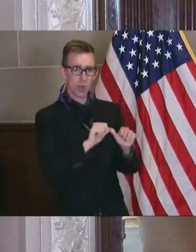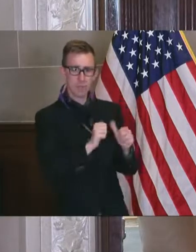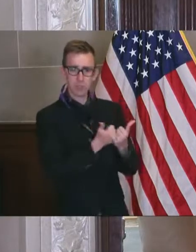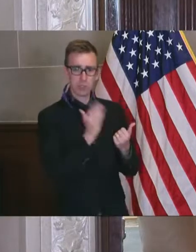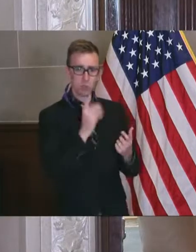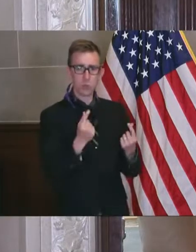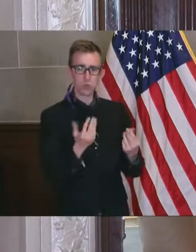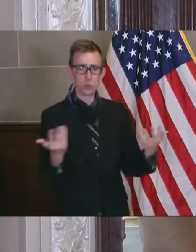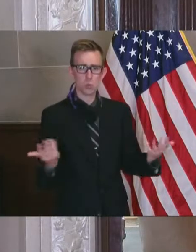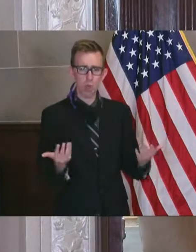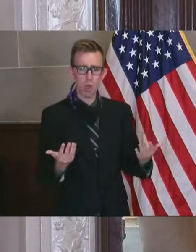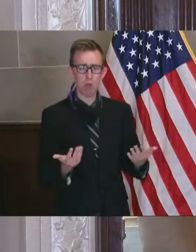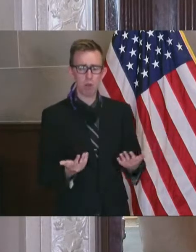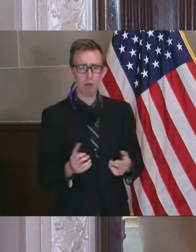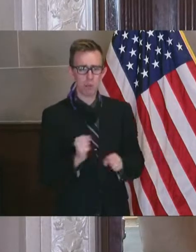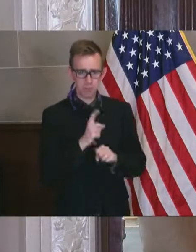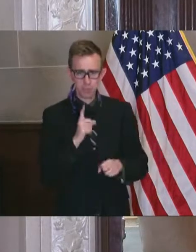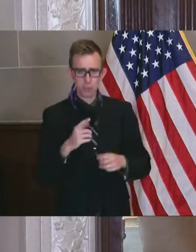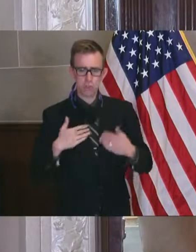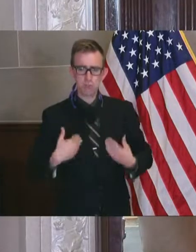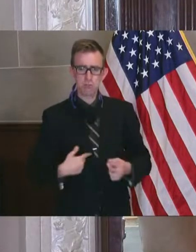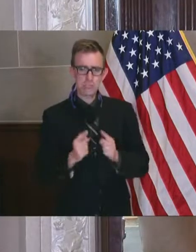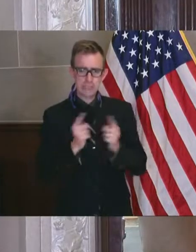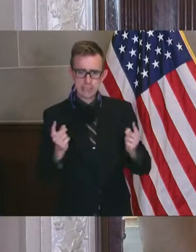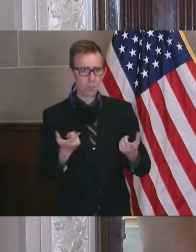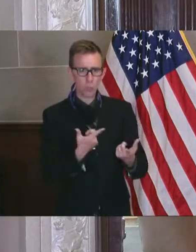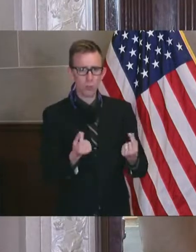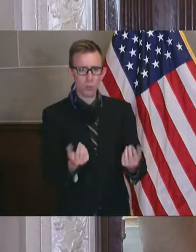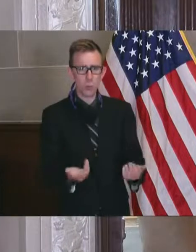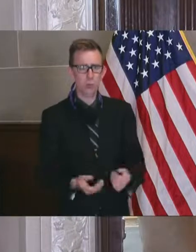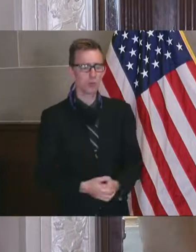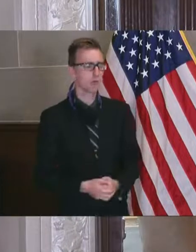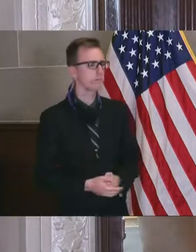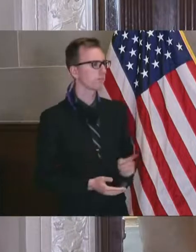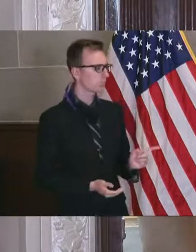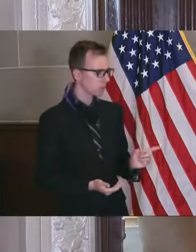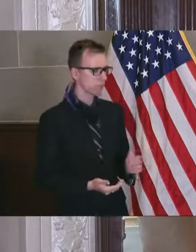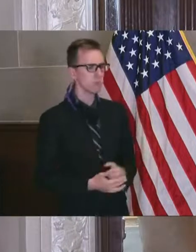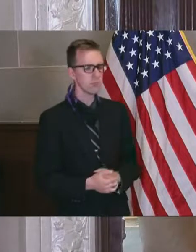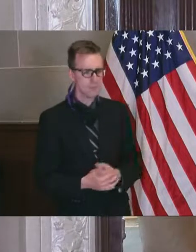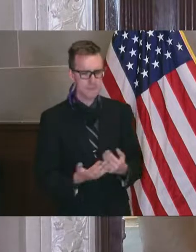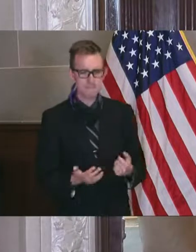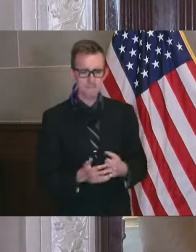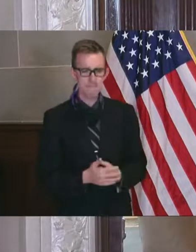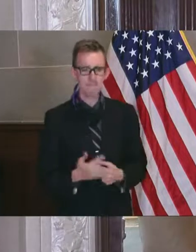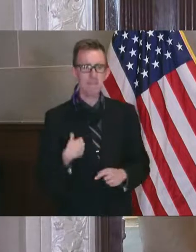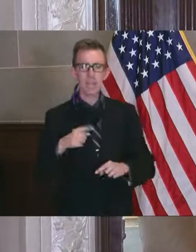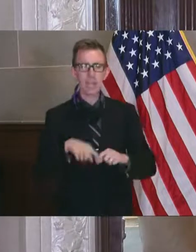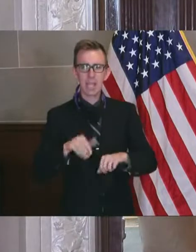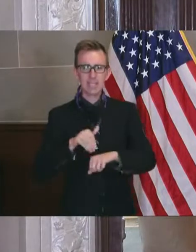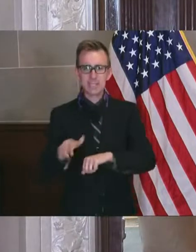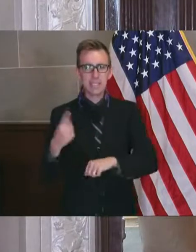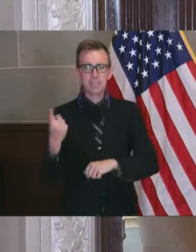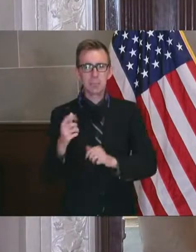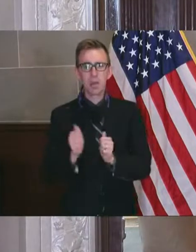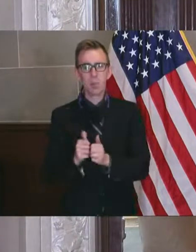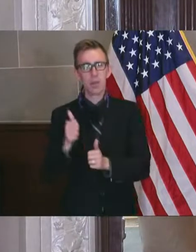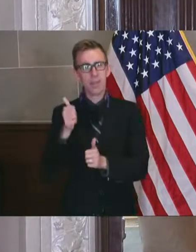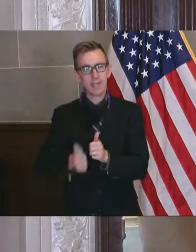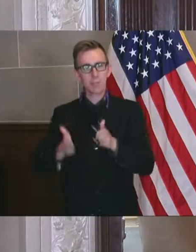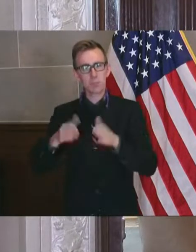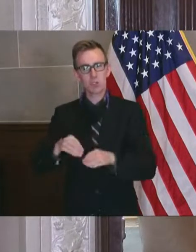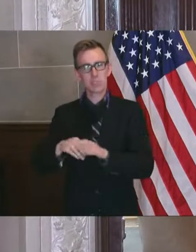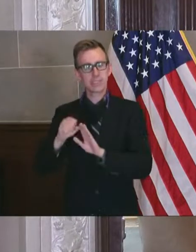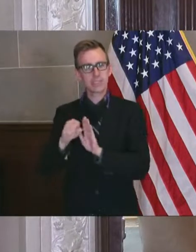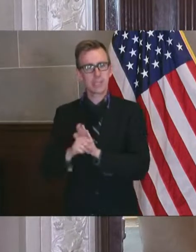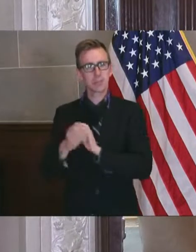do to ensure people are following that 6-foot distancing order? Well, look, you can't send somebody out with every person in the state of Missouri